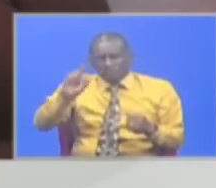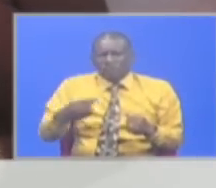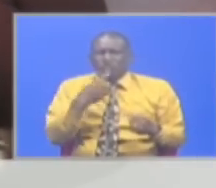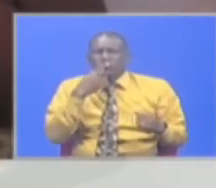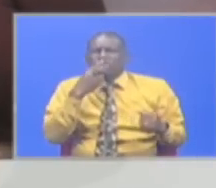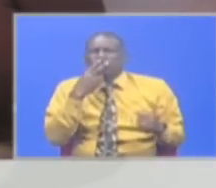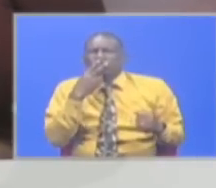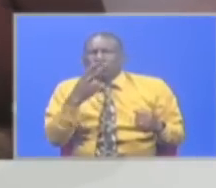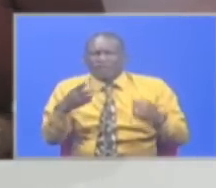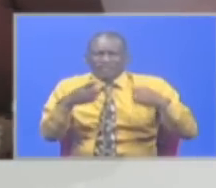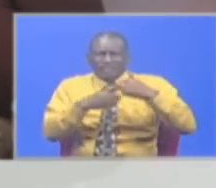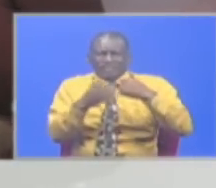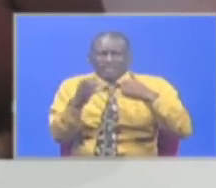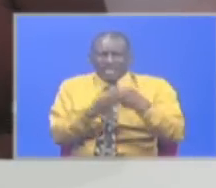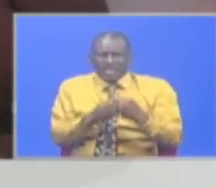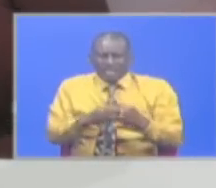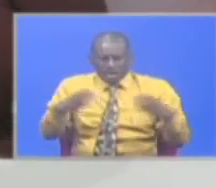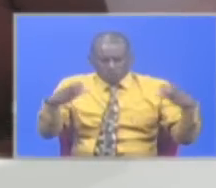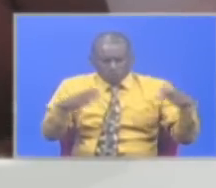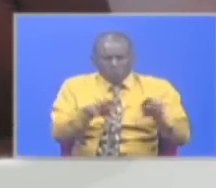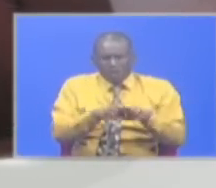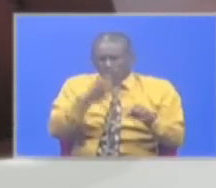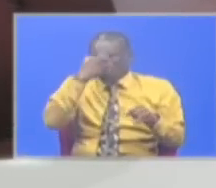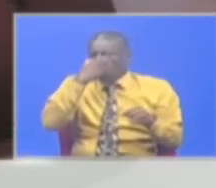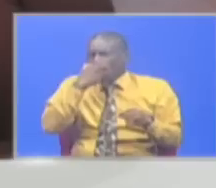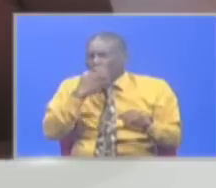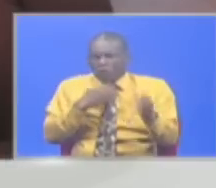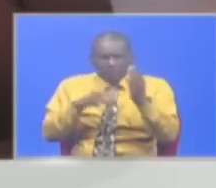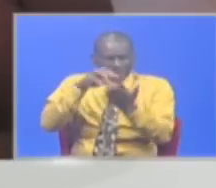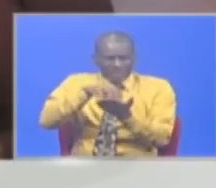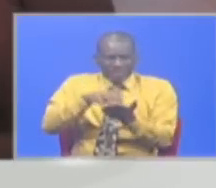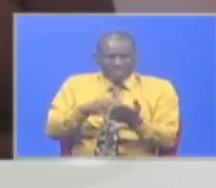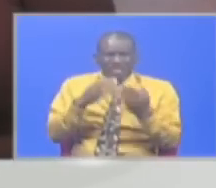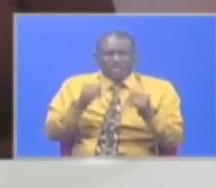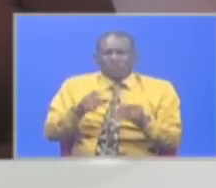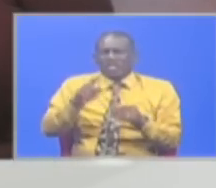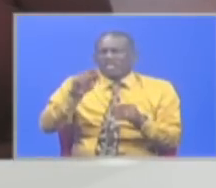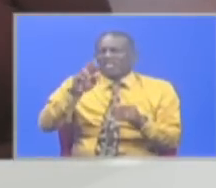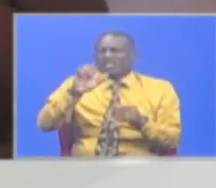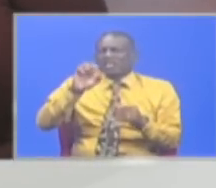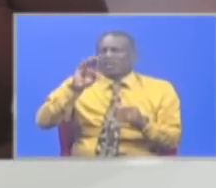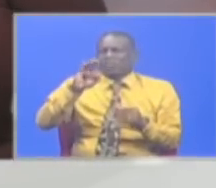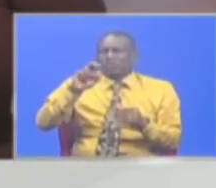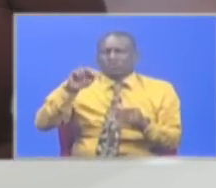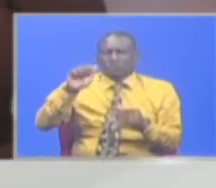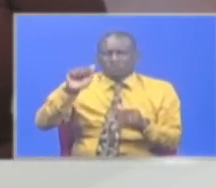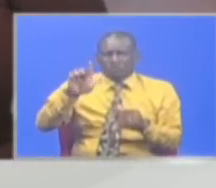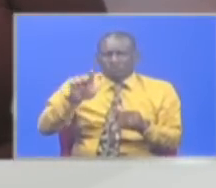245,268 are classified as backlog. In the tribunals, pending cases are